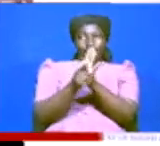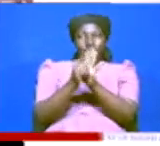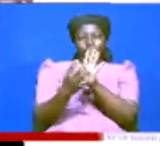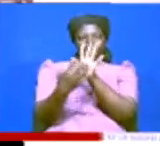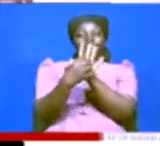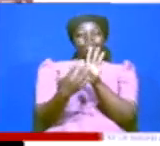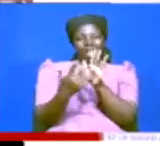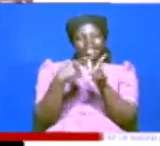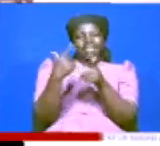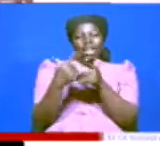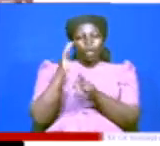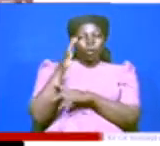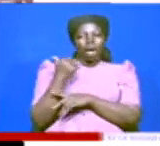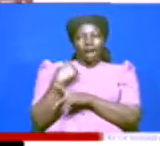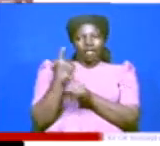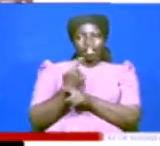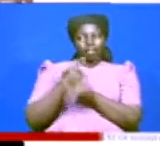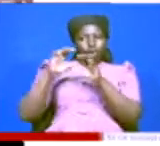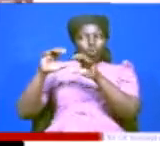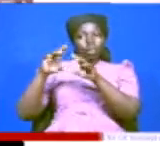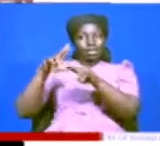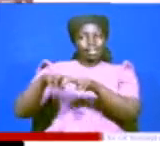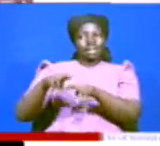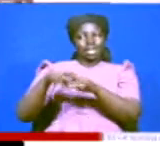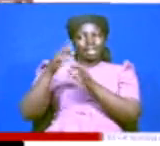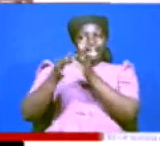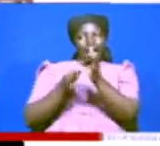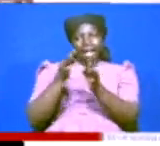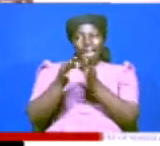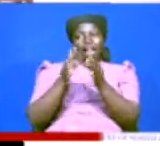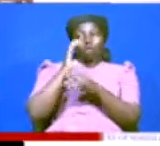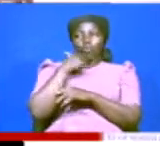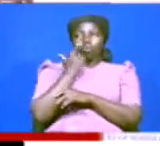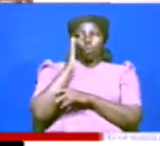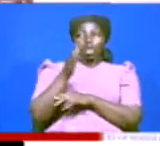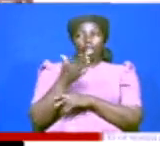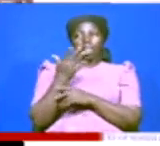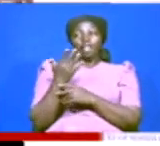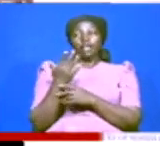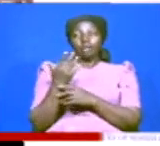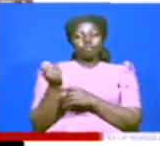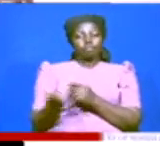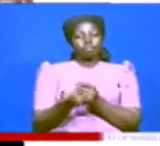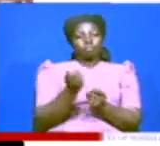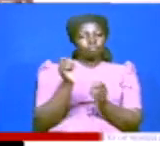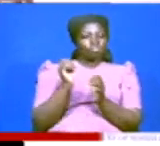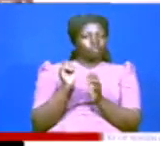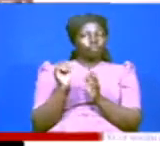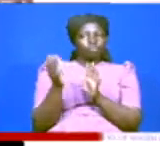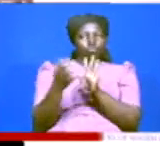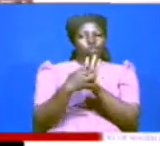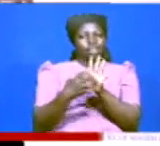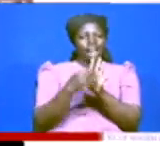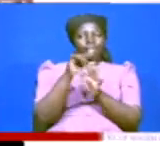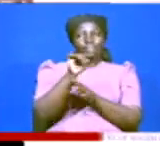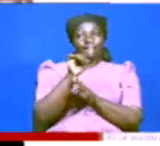and we'll have a number of coaches sitting at kasarani who will be pouring over these clips 24 hours to help us also